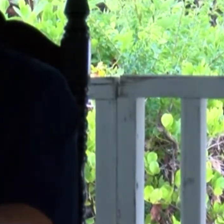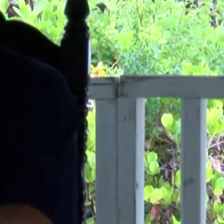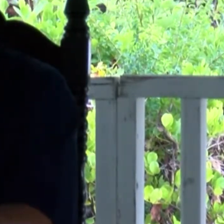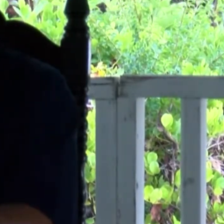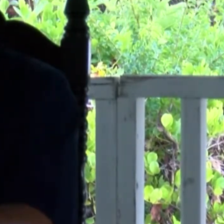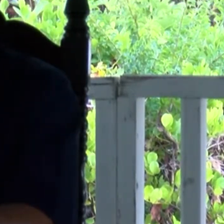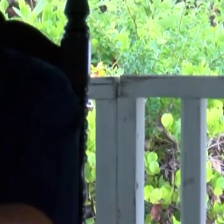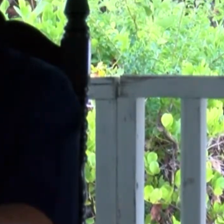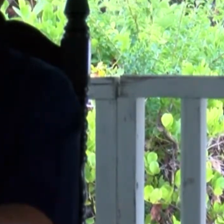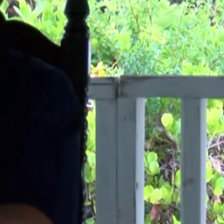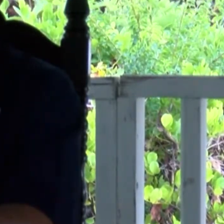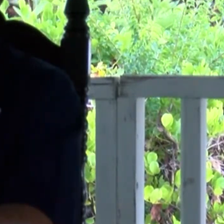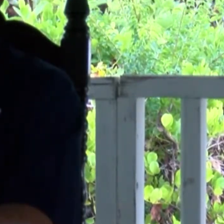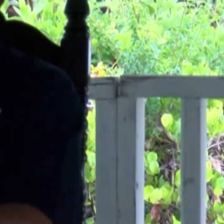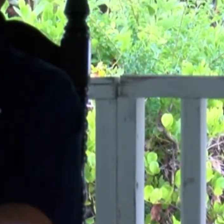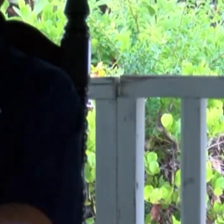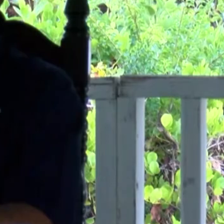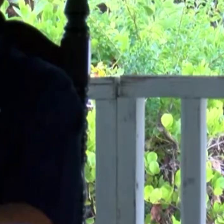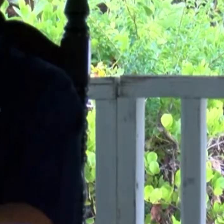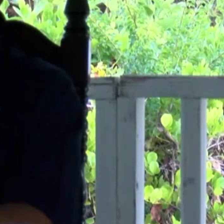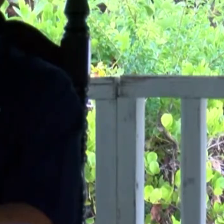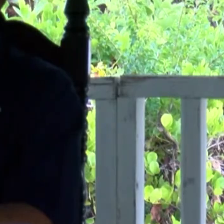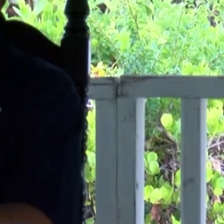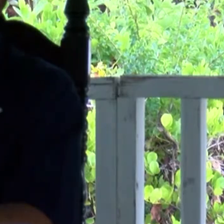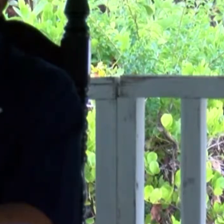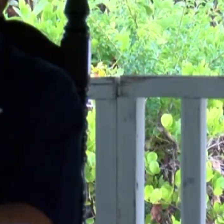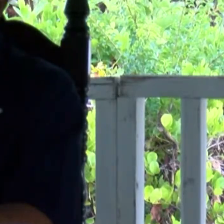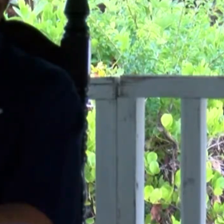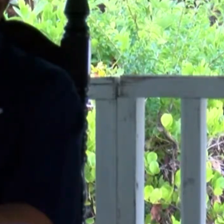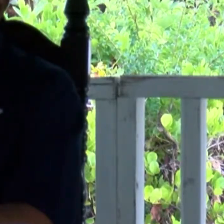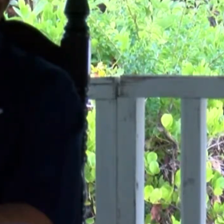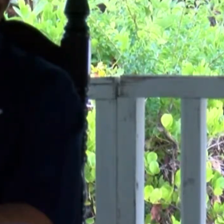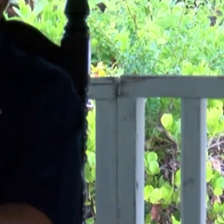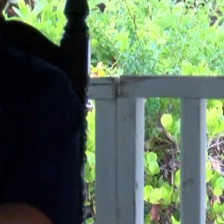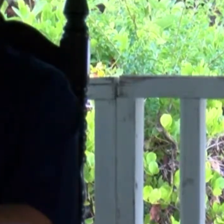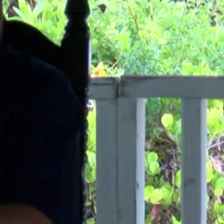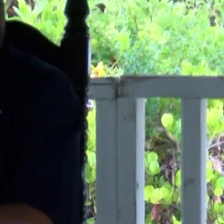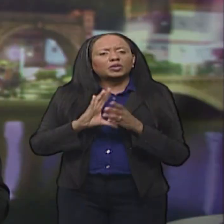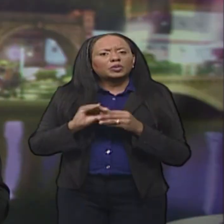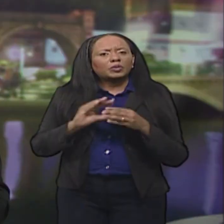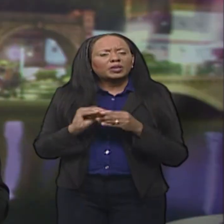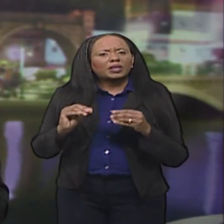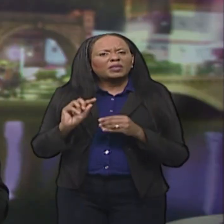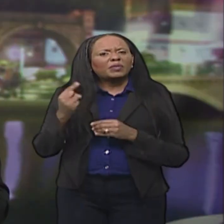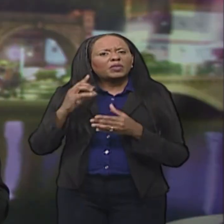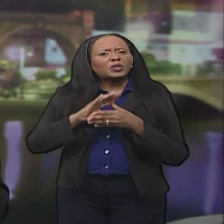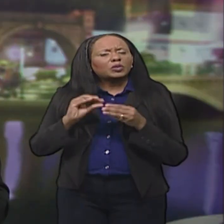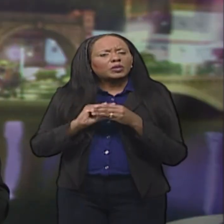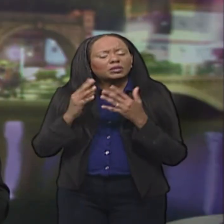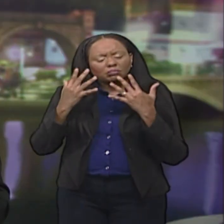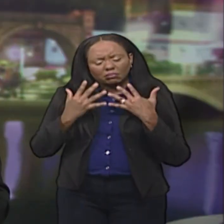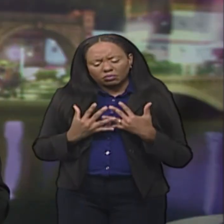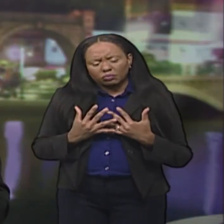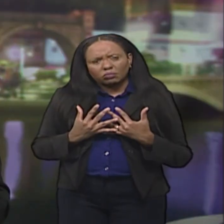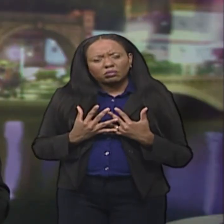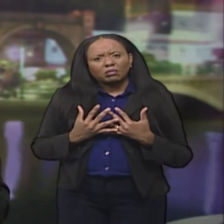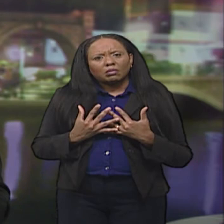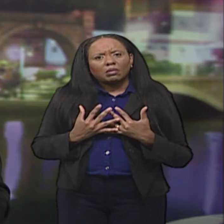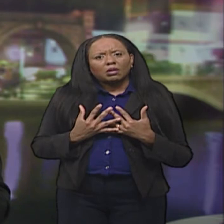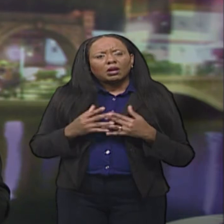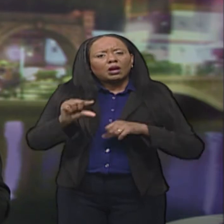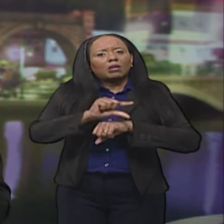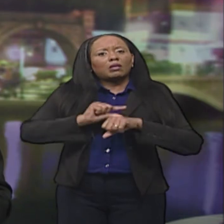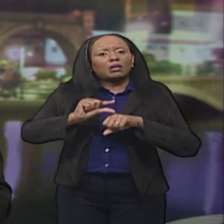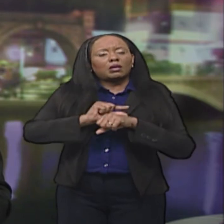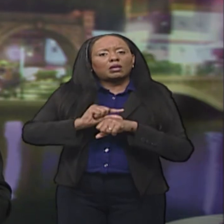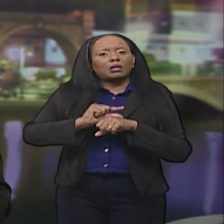to the park. We've got to move it up. We've got to move up and step up our game. A mother in Grenada is mourning the death of her 2